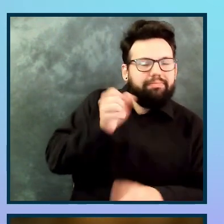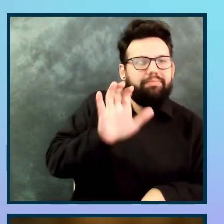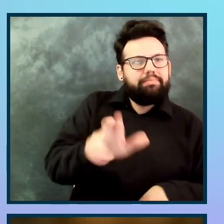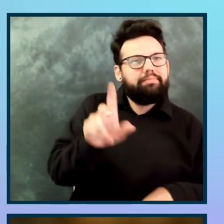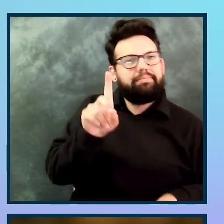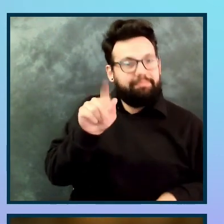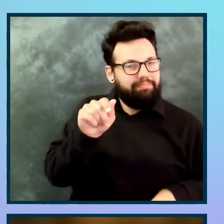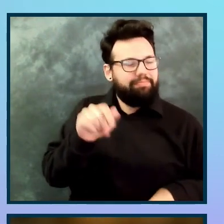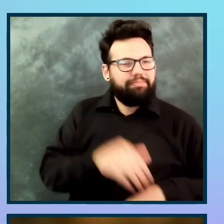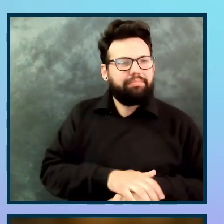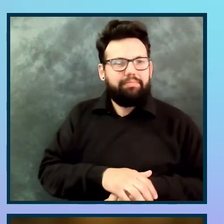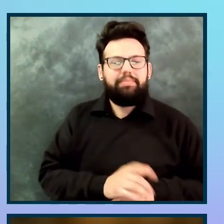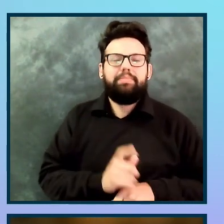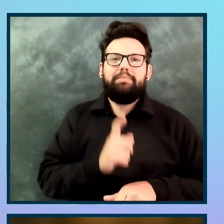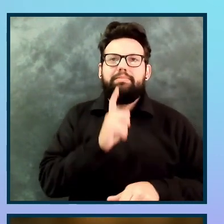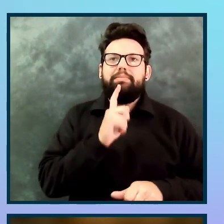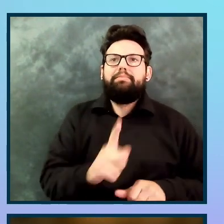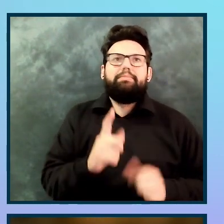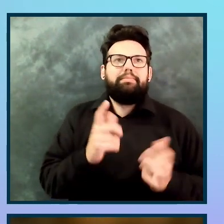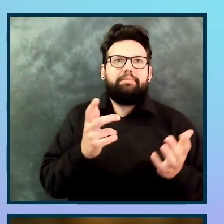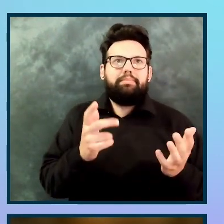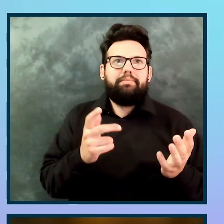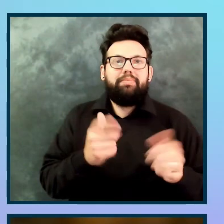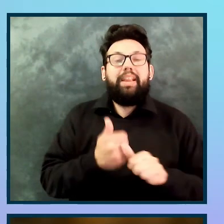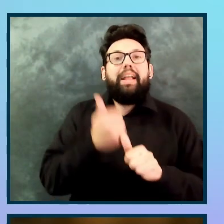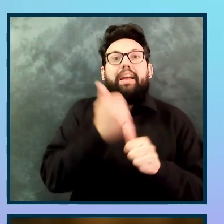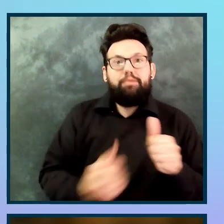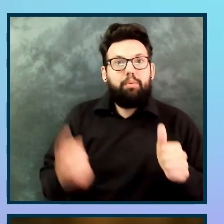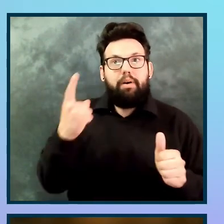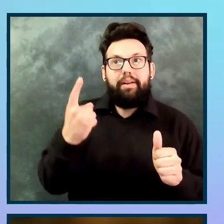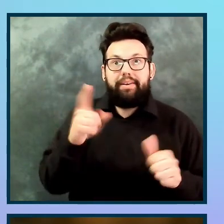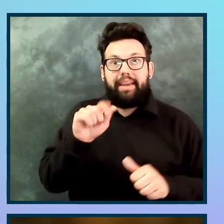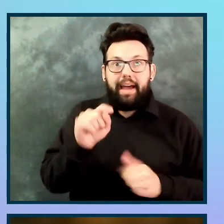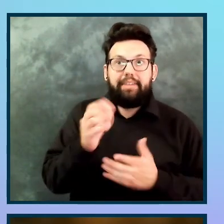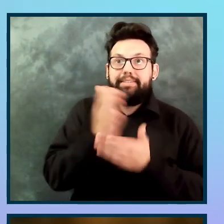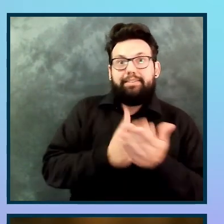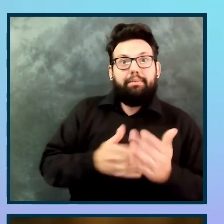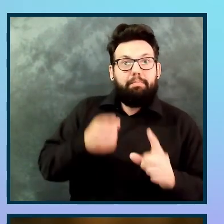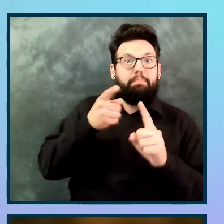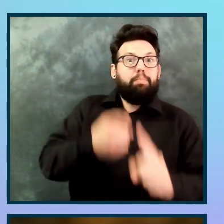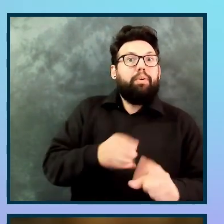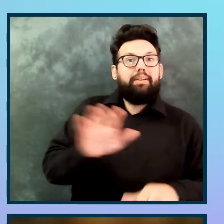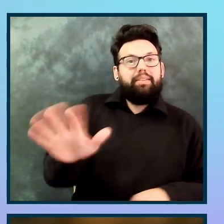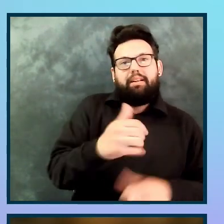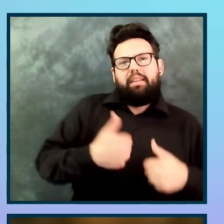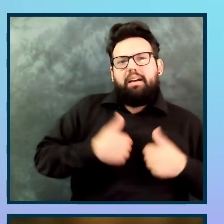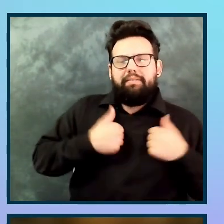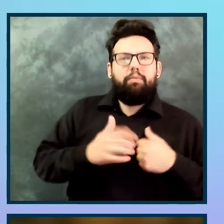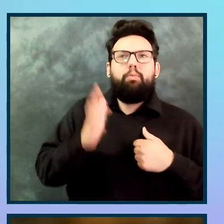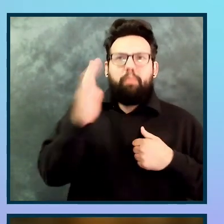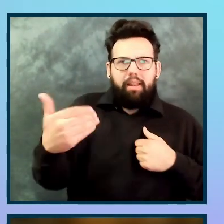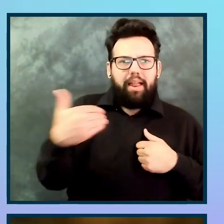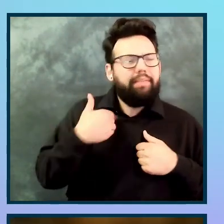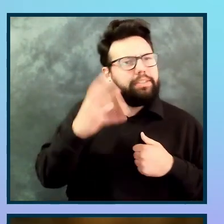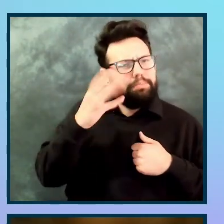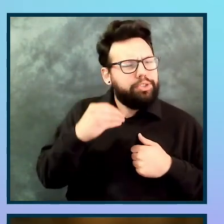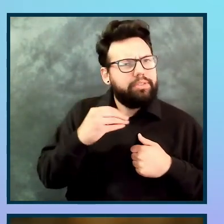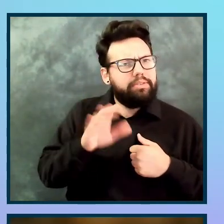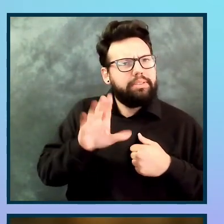anyone and everyone at some point in their life will have a disability. Maybe not